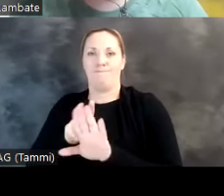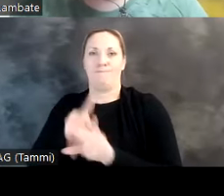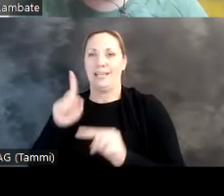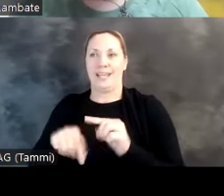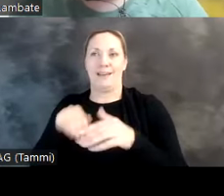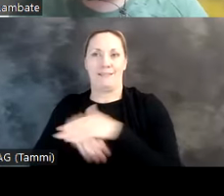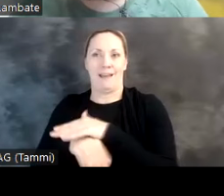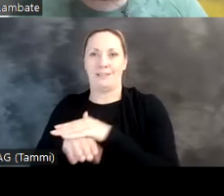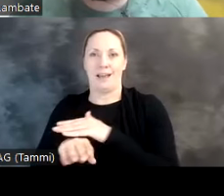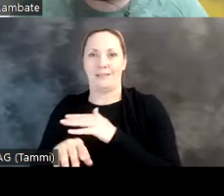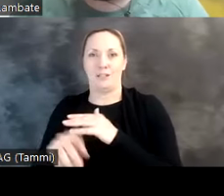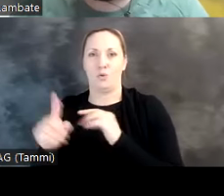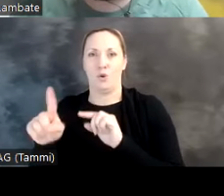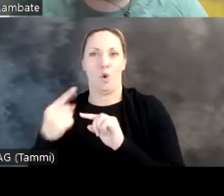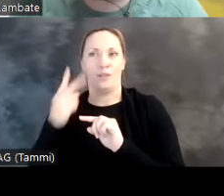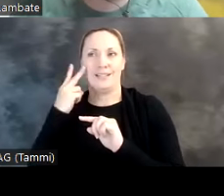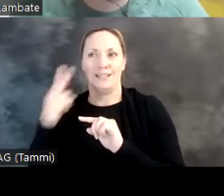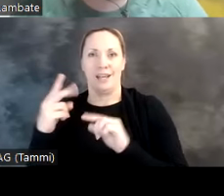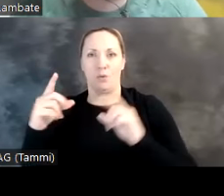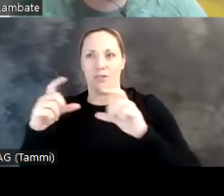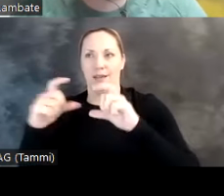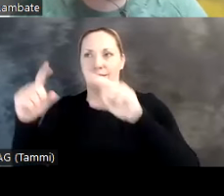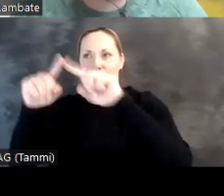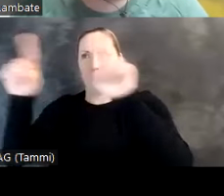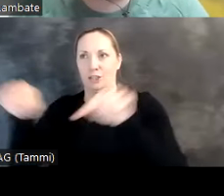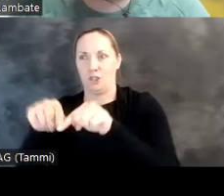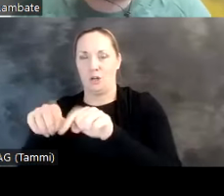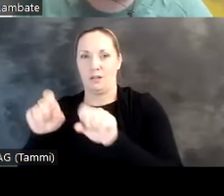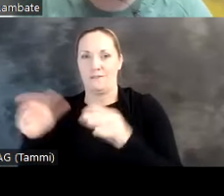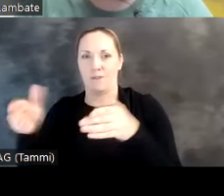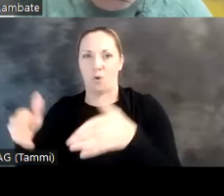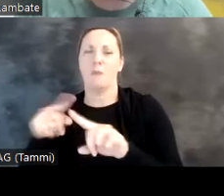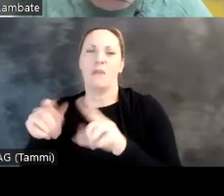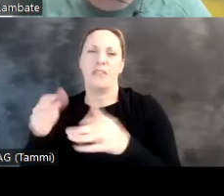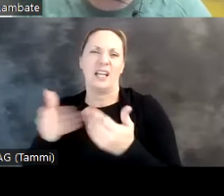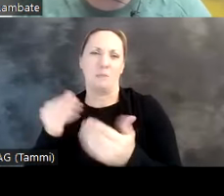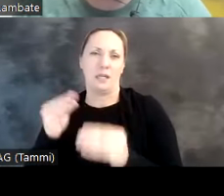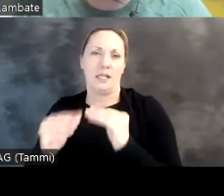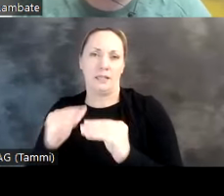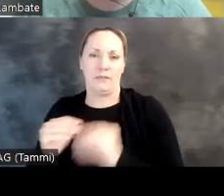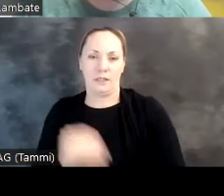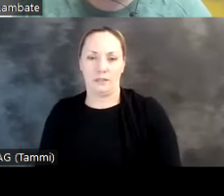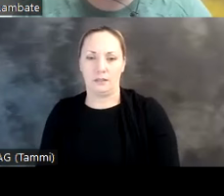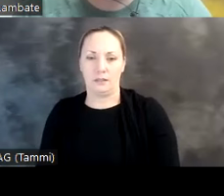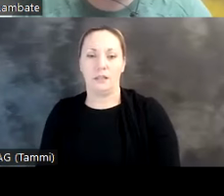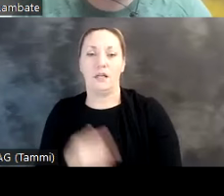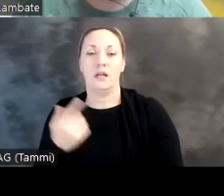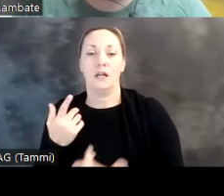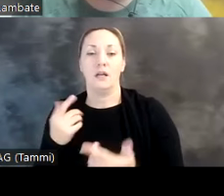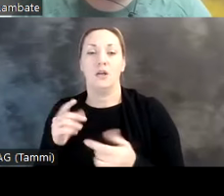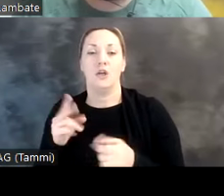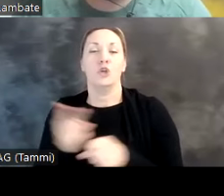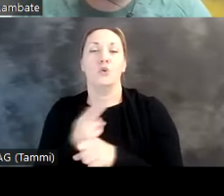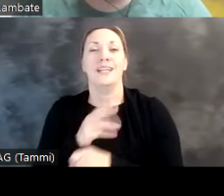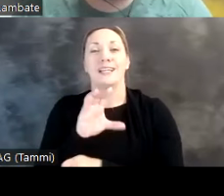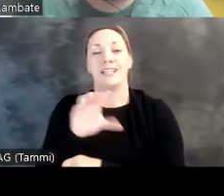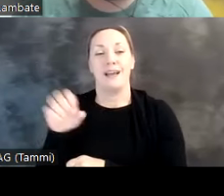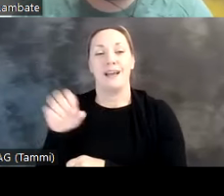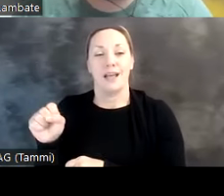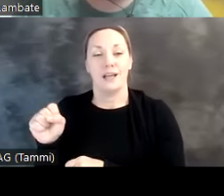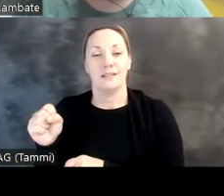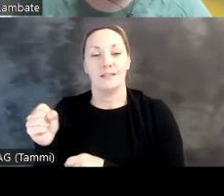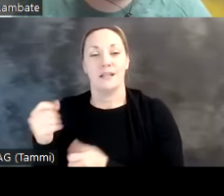only the content within the dialog will be reachable. That would be an easy fix over here. Using CSS margin and